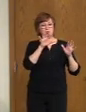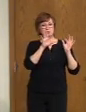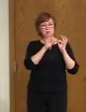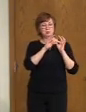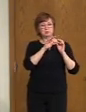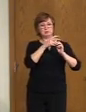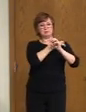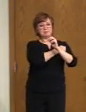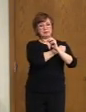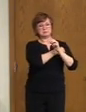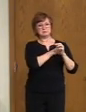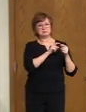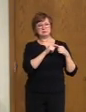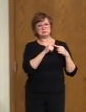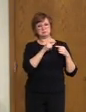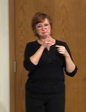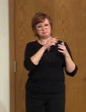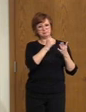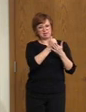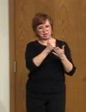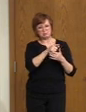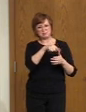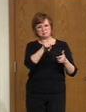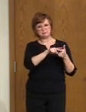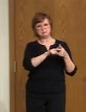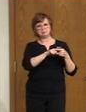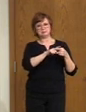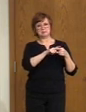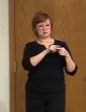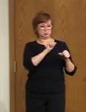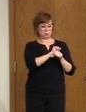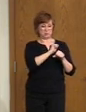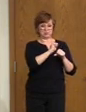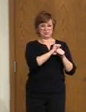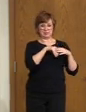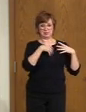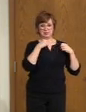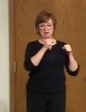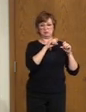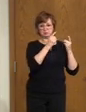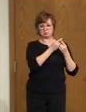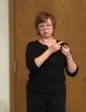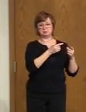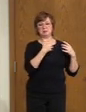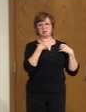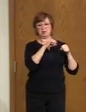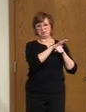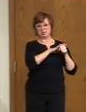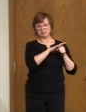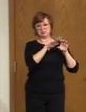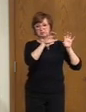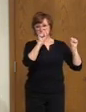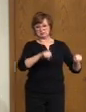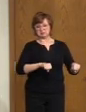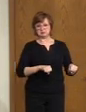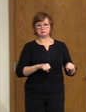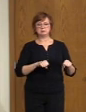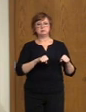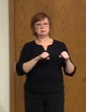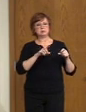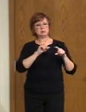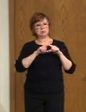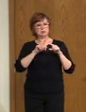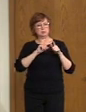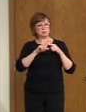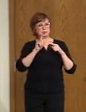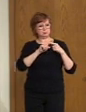Mr. Livingston mentioned, it takes 2 doses and then another week or 2 to get protection. Vaccinations are starting December, January,